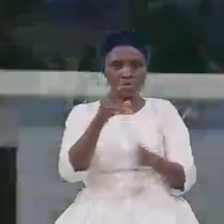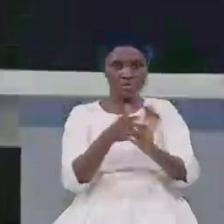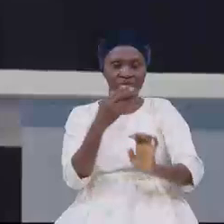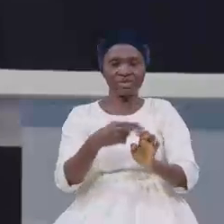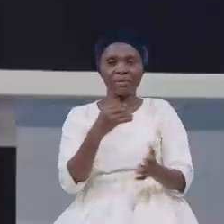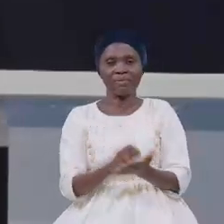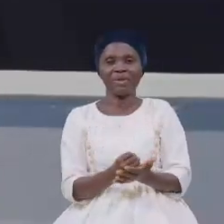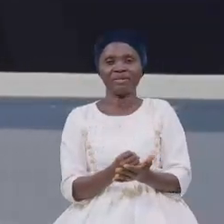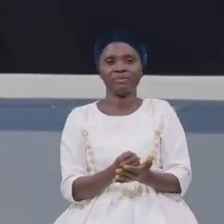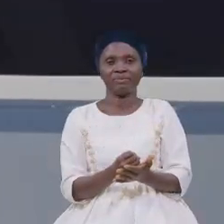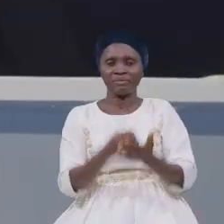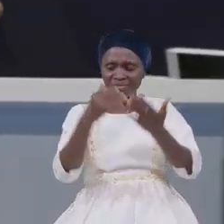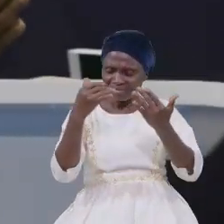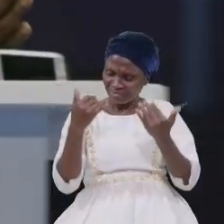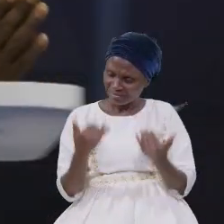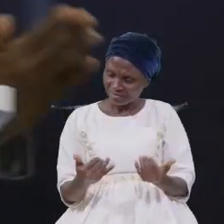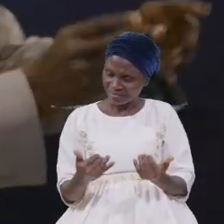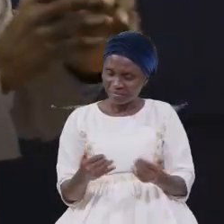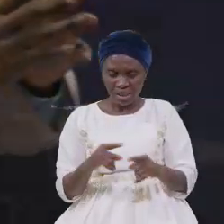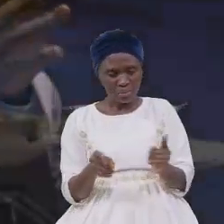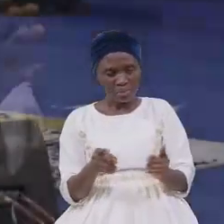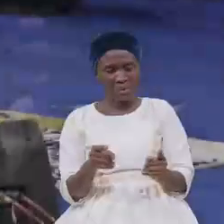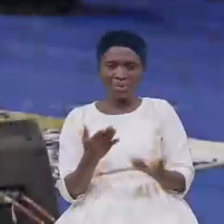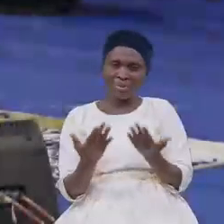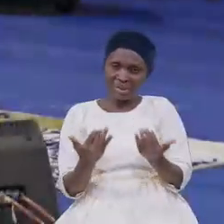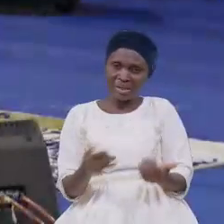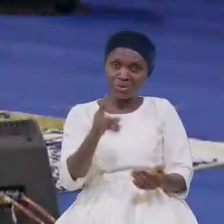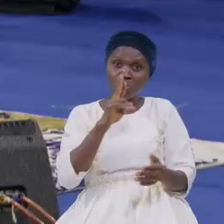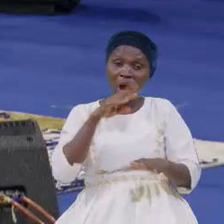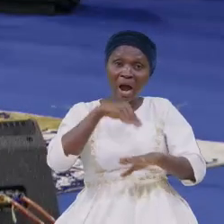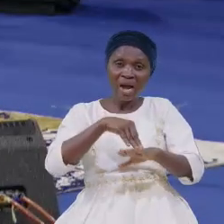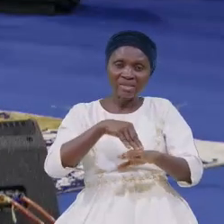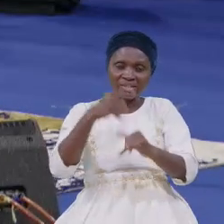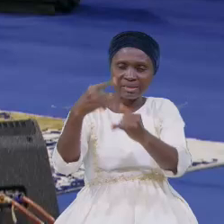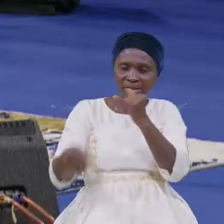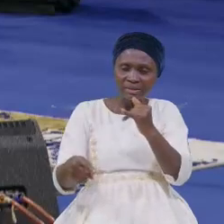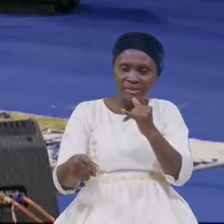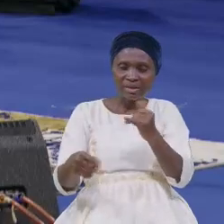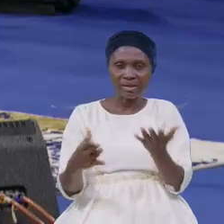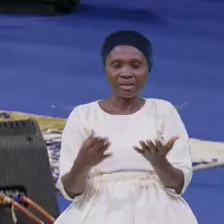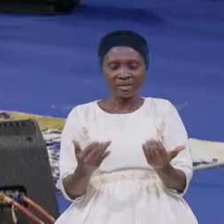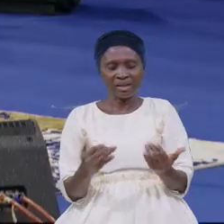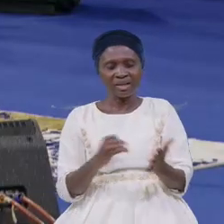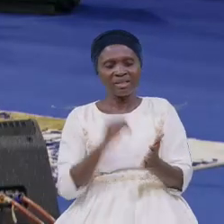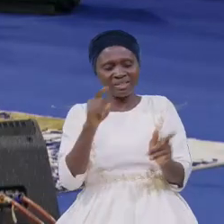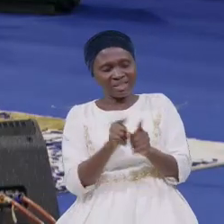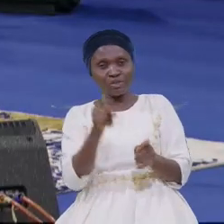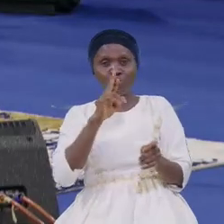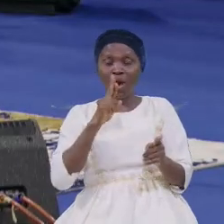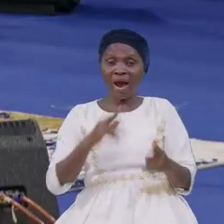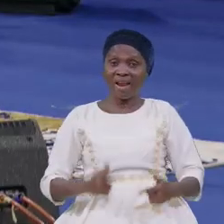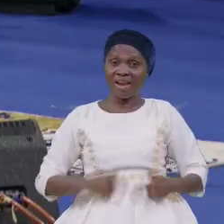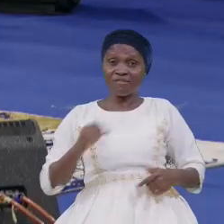end. It's like now, you're living your latter days, almost going.